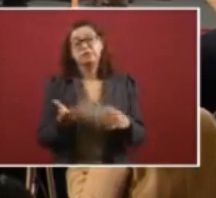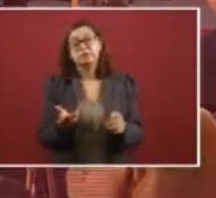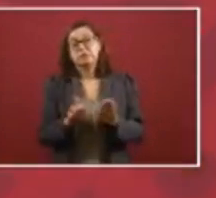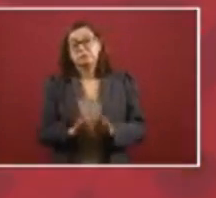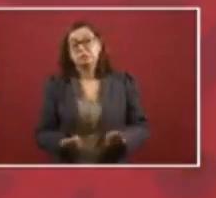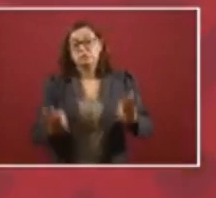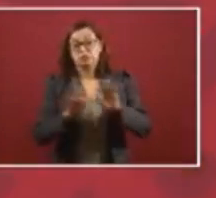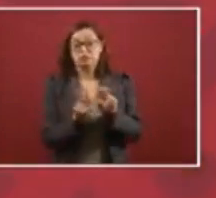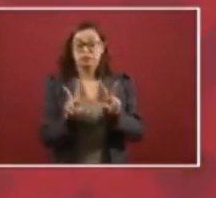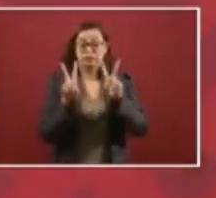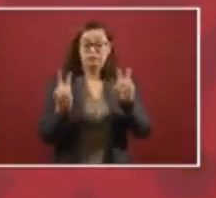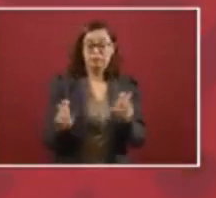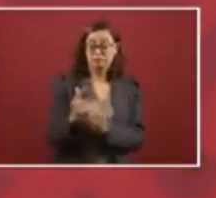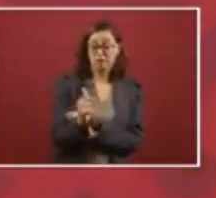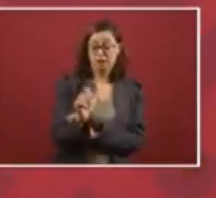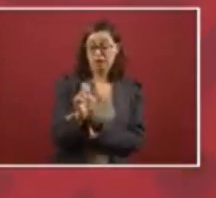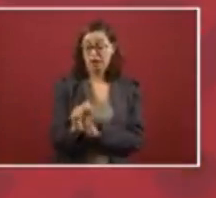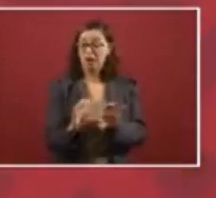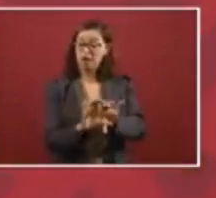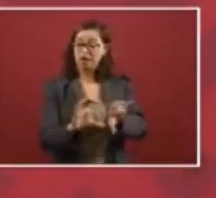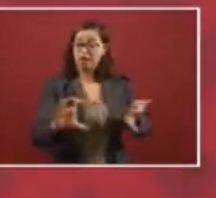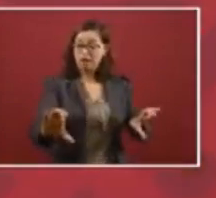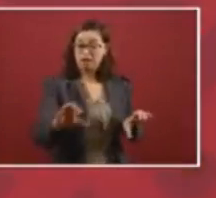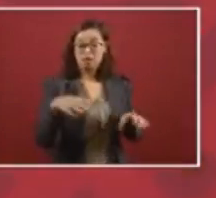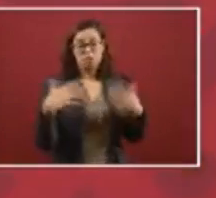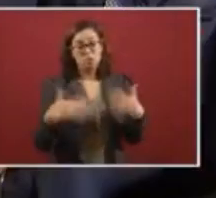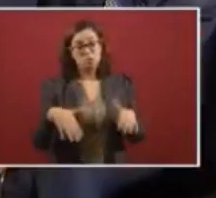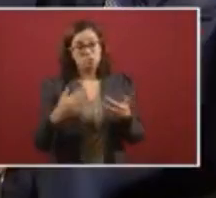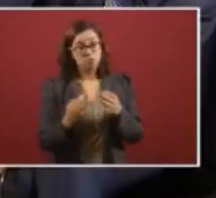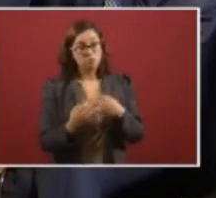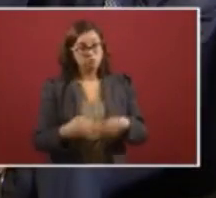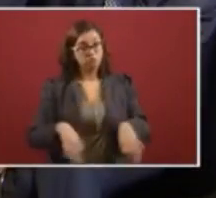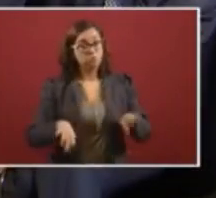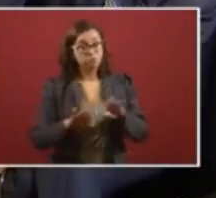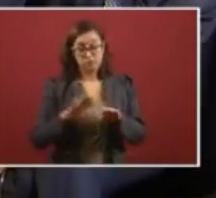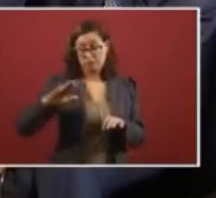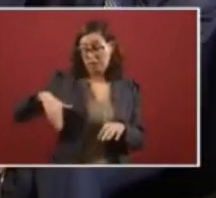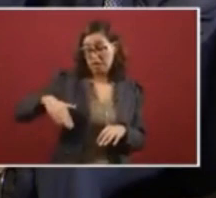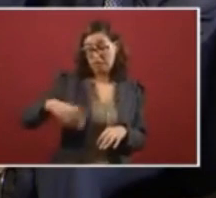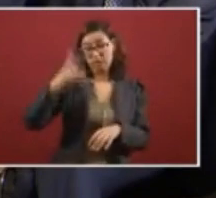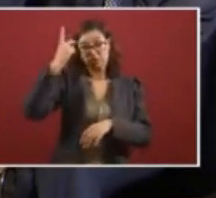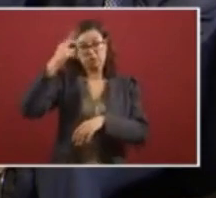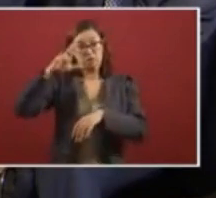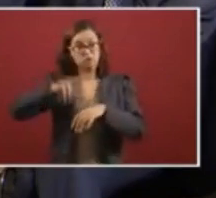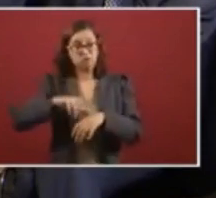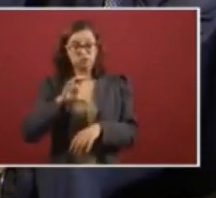I want to let you know about the importance of these gas ducts